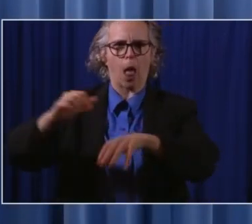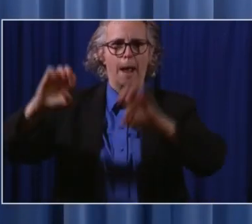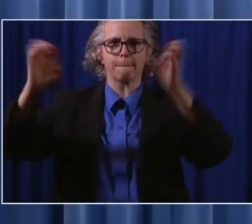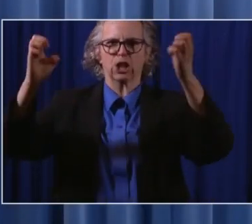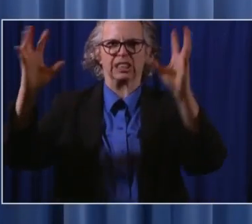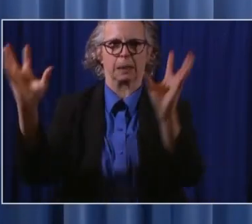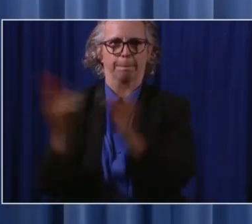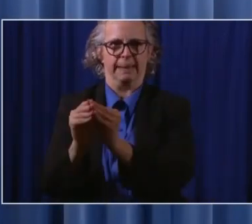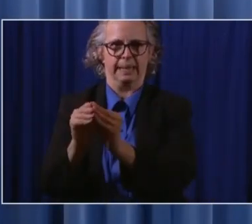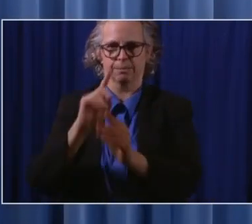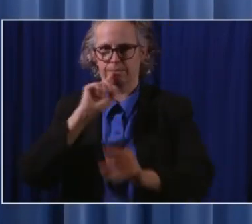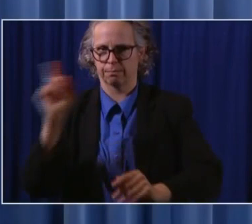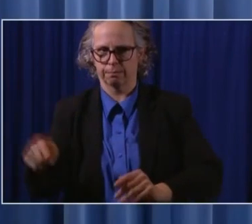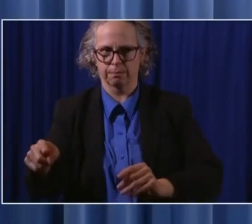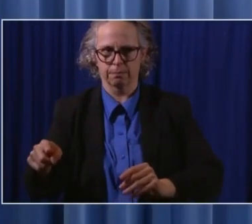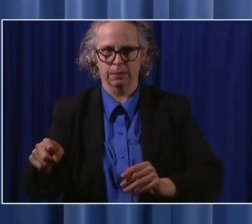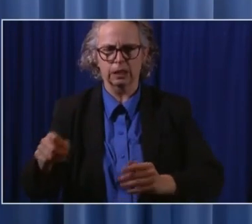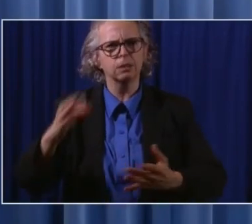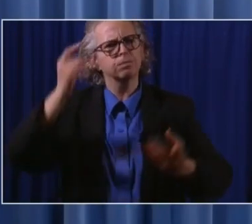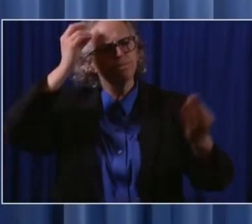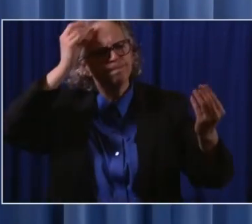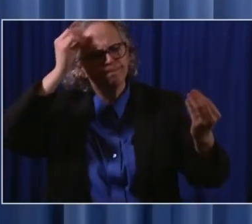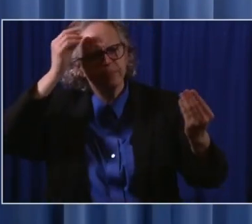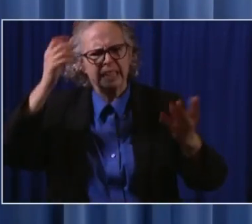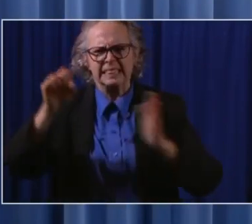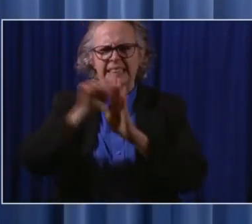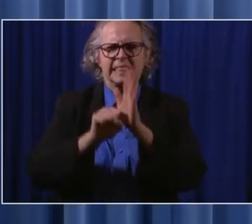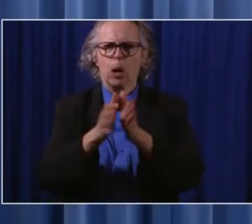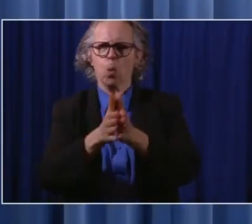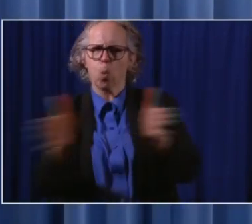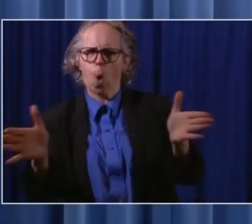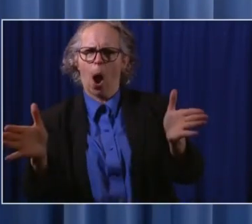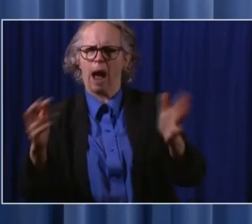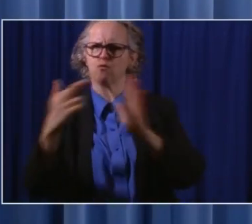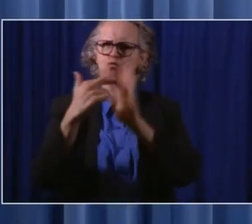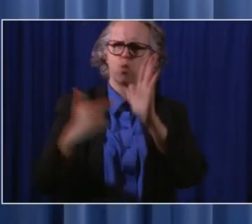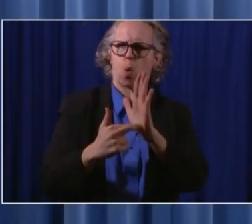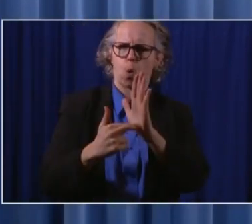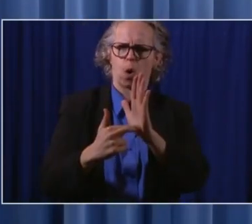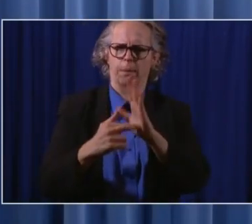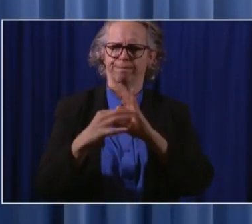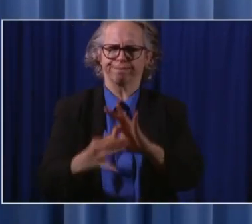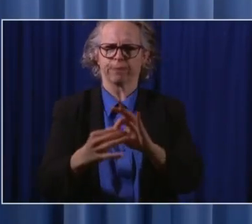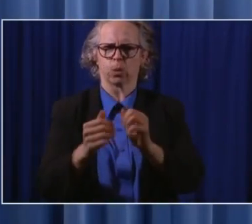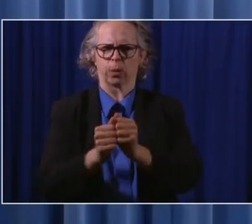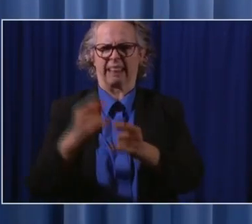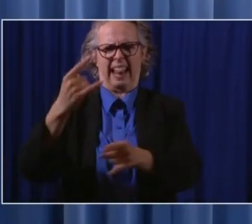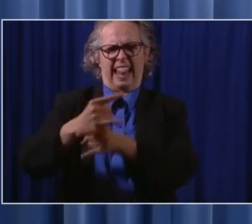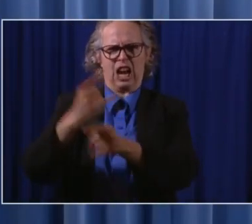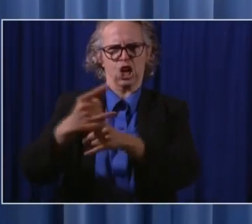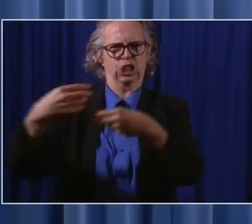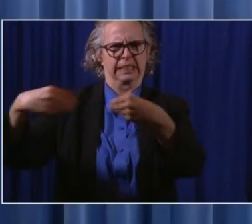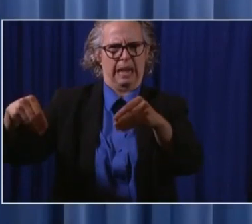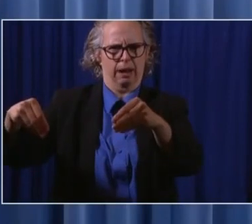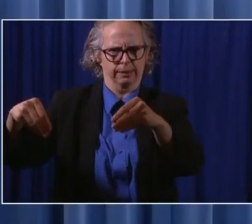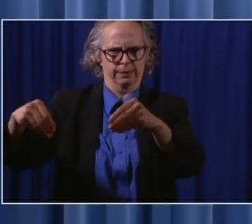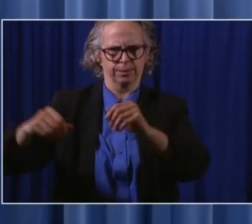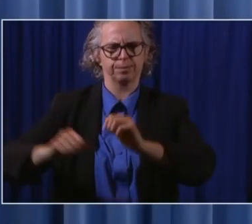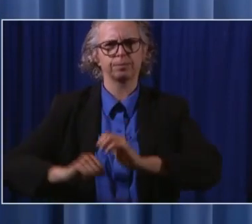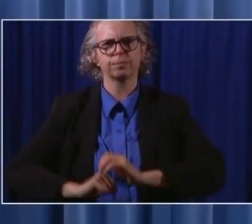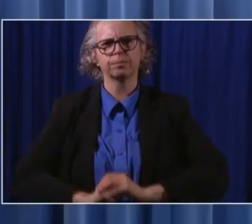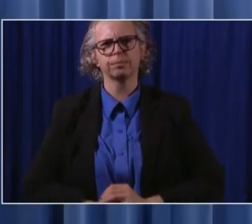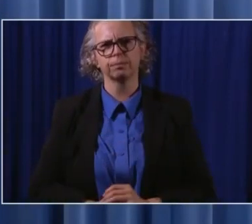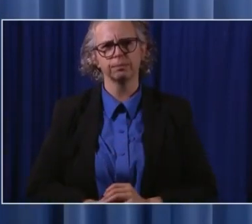to liquor sales. This rule would prevent the sale of alcohol at all liquor permitted establishments beginning at